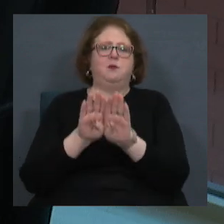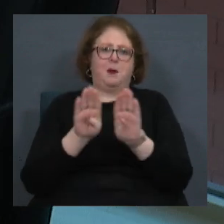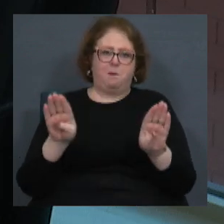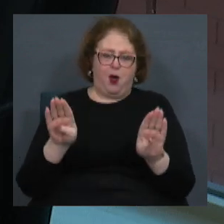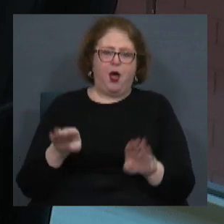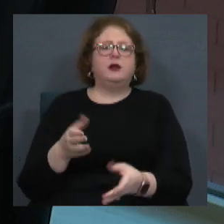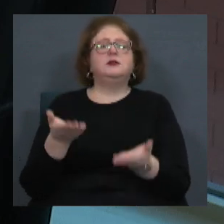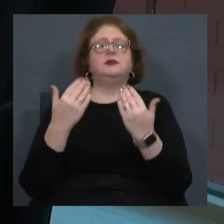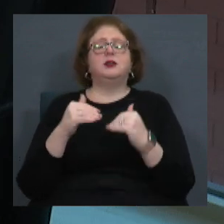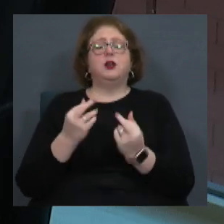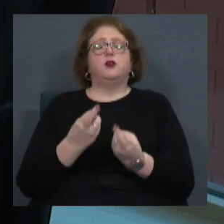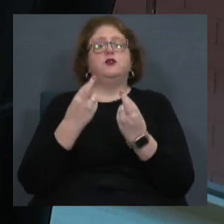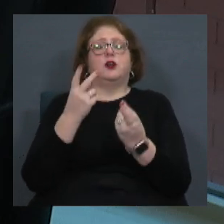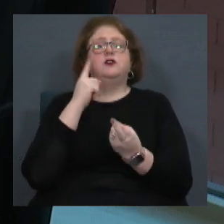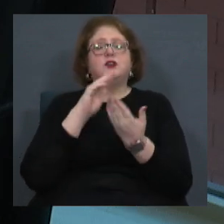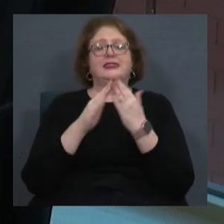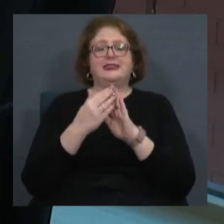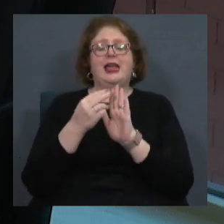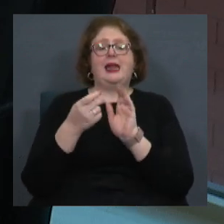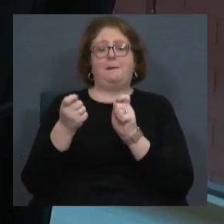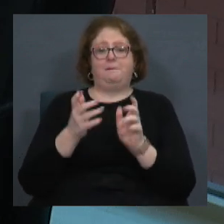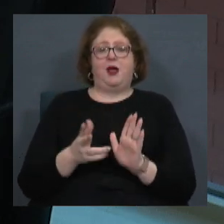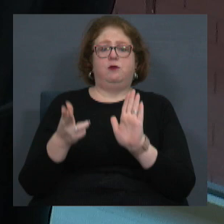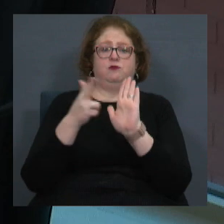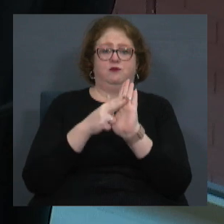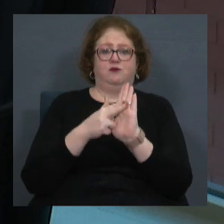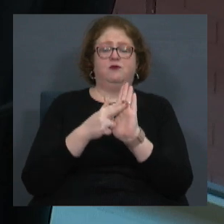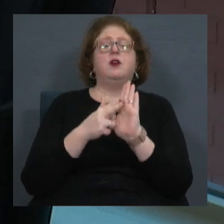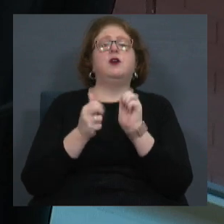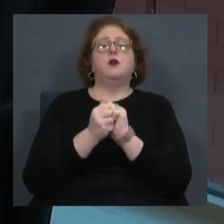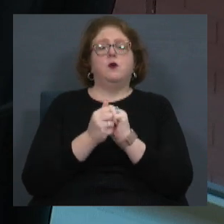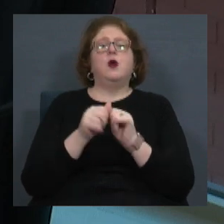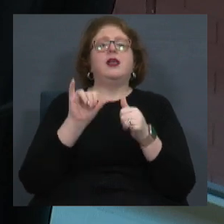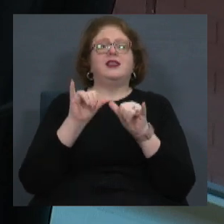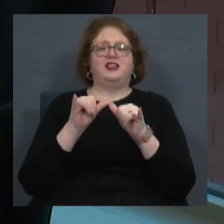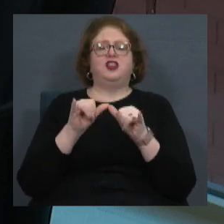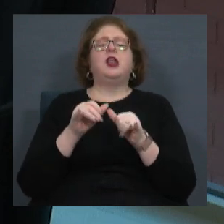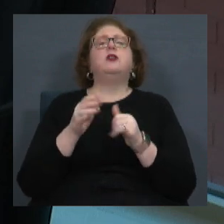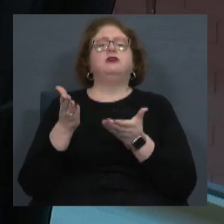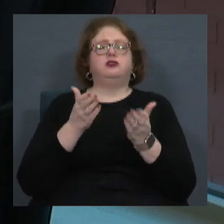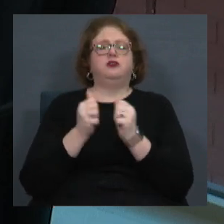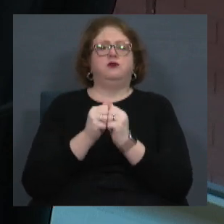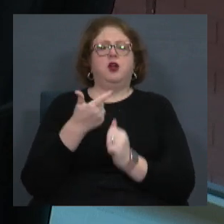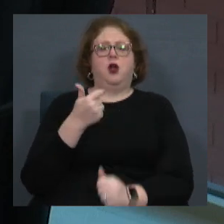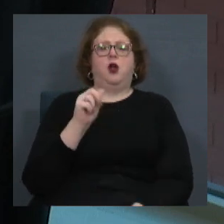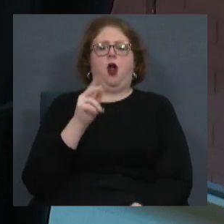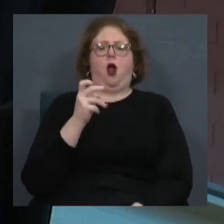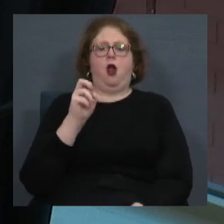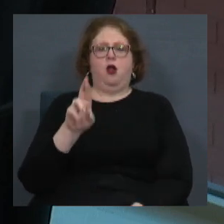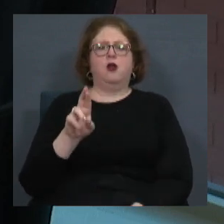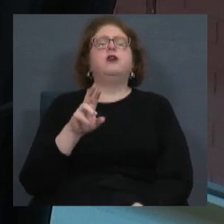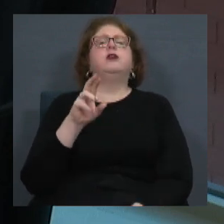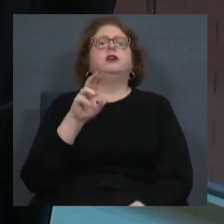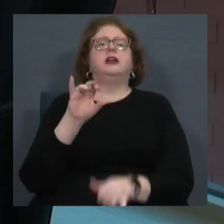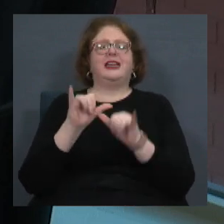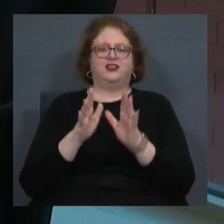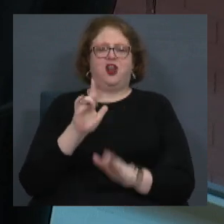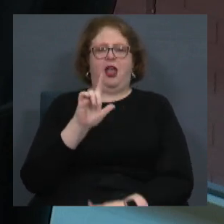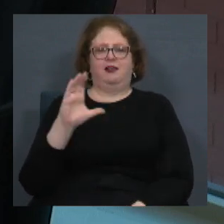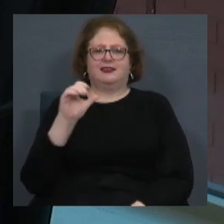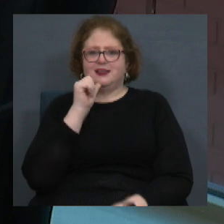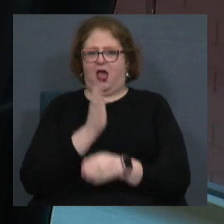A resolution to authorize the city manager to enter into a professional engineering services agreement with Garnet Engineering LLC in an amount not to